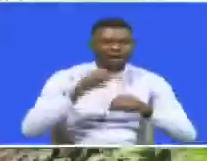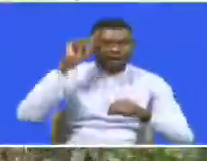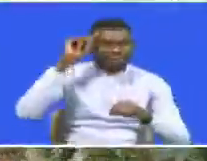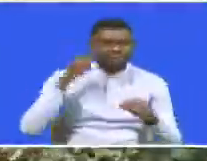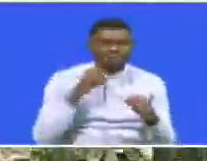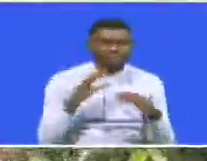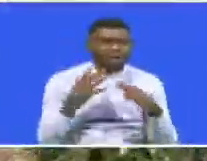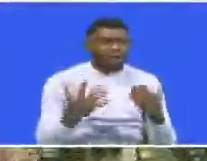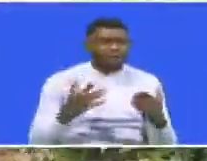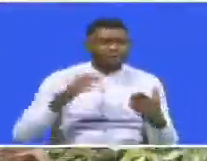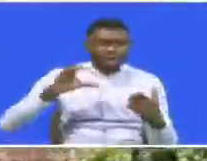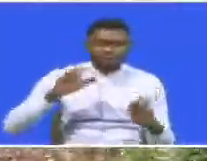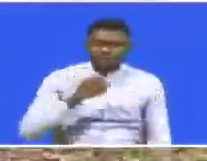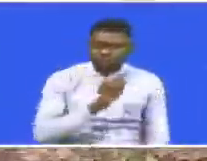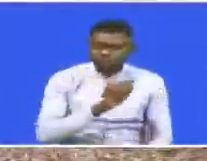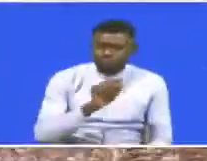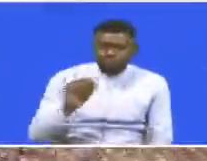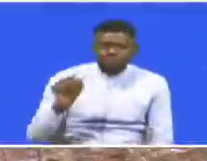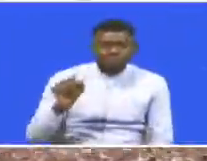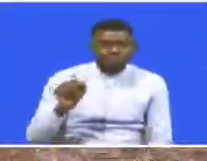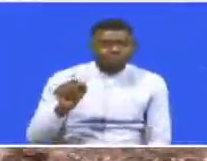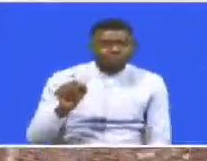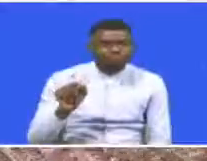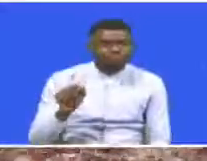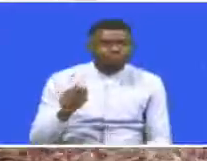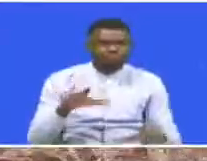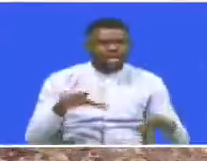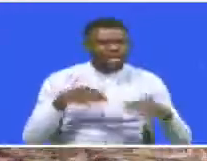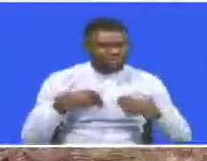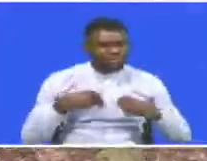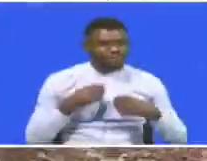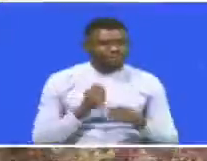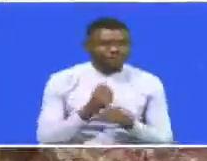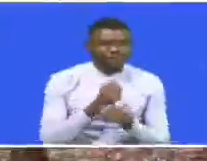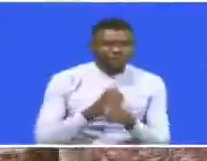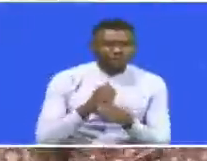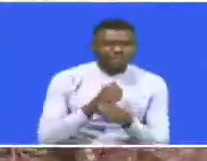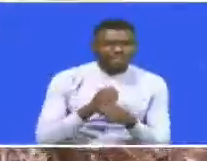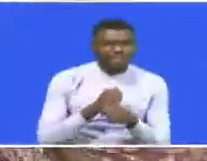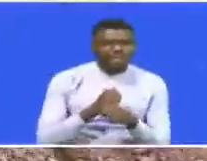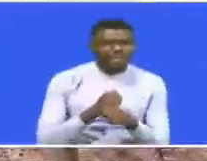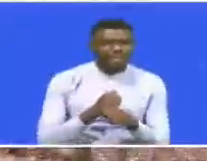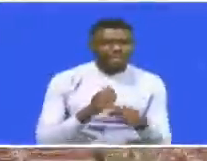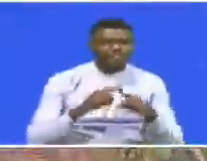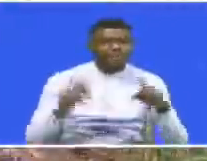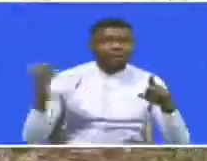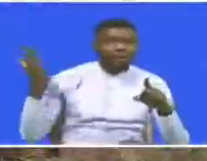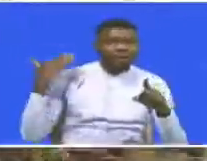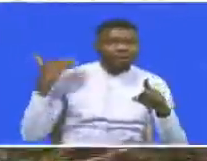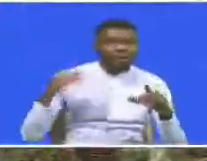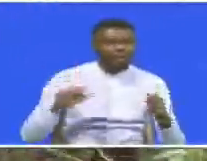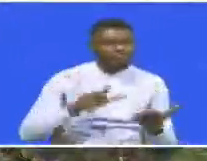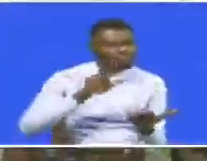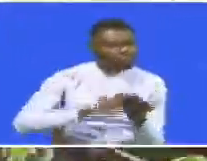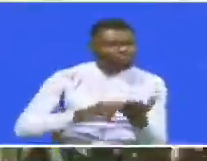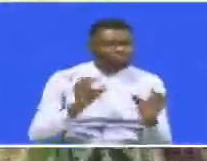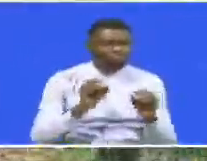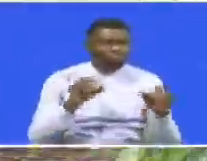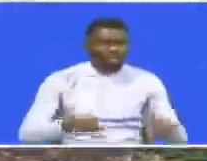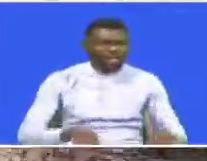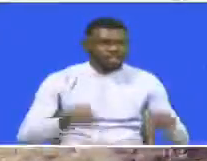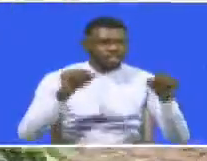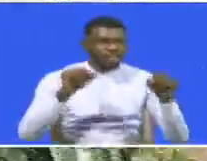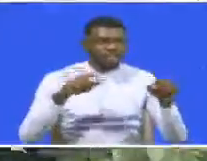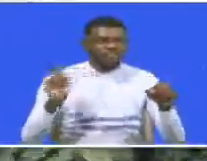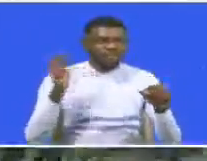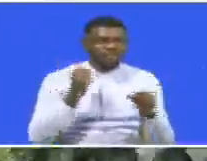revealing that the counties from the grain basket have embraced coffee farming, unlike in the past. The chairman, Kenya